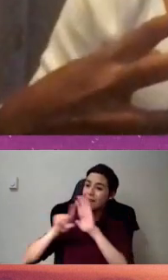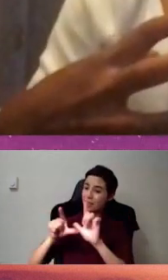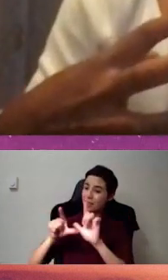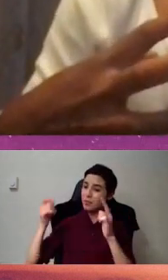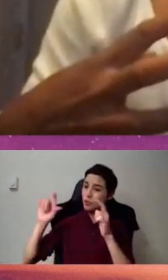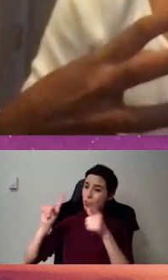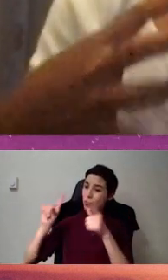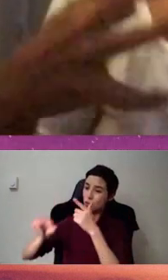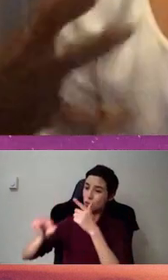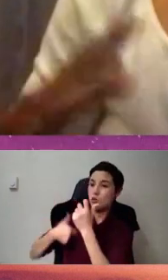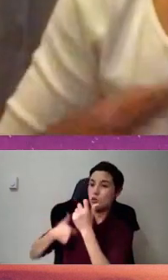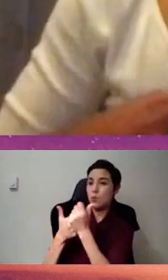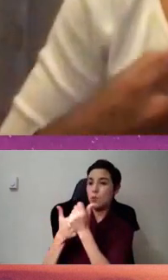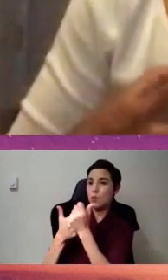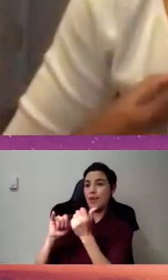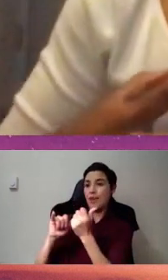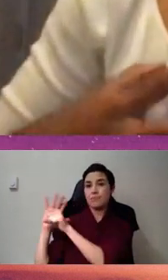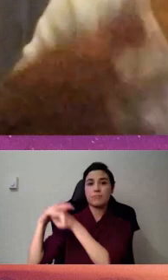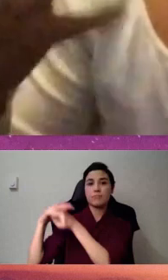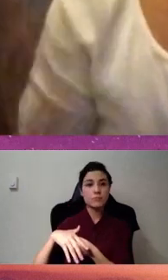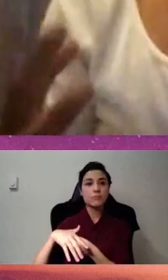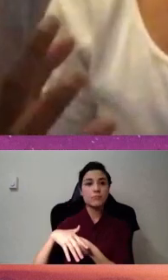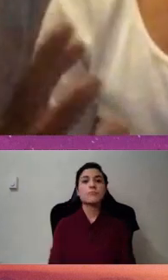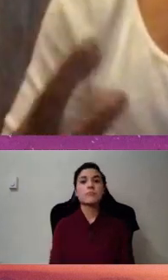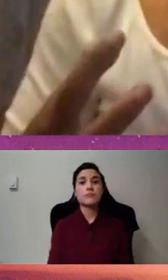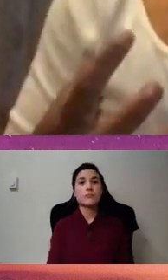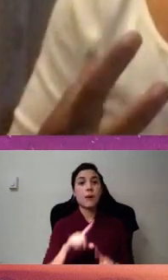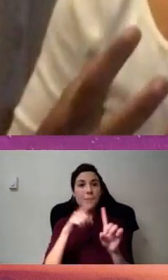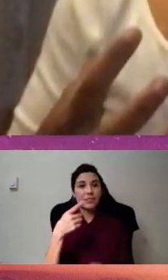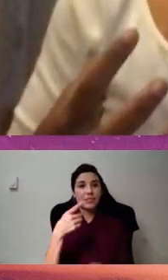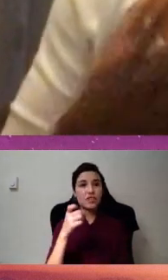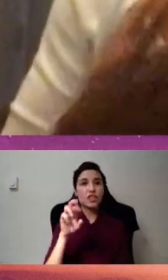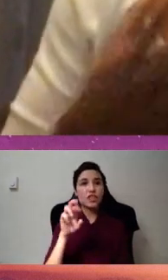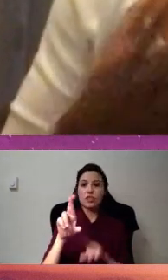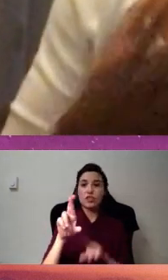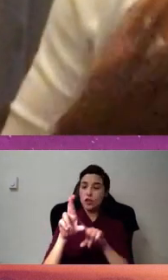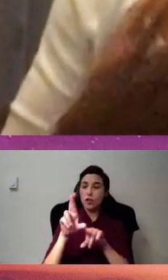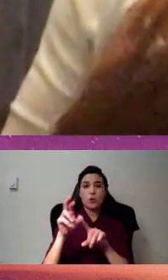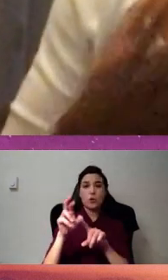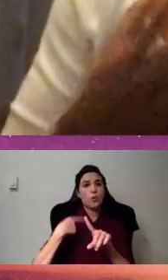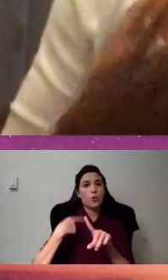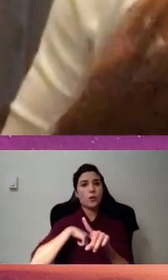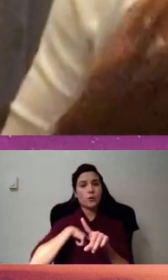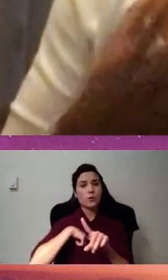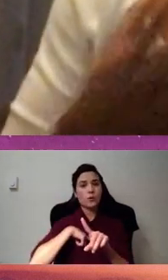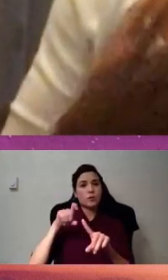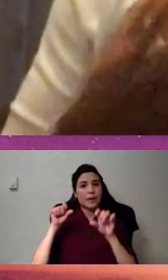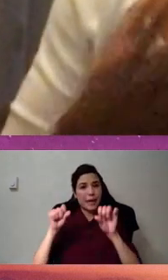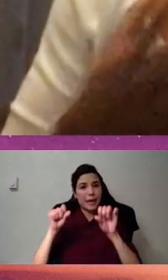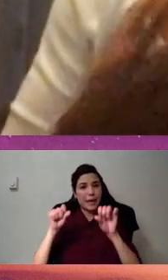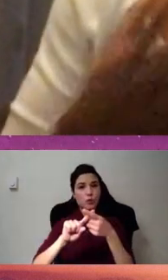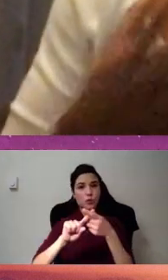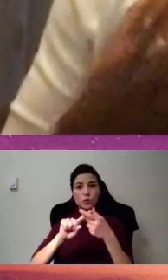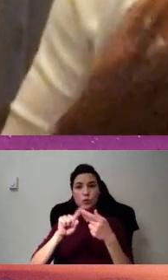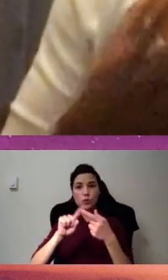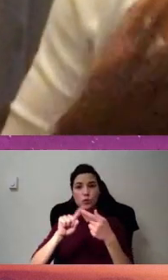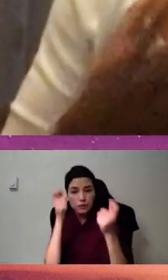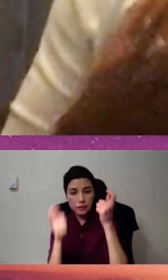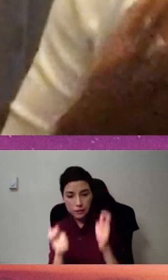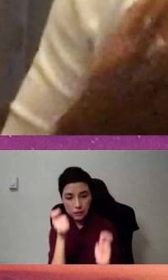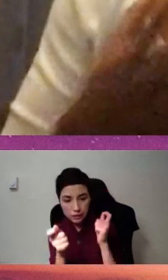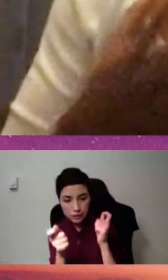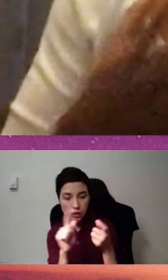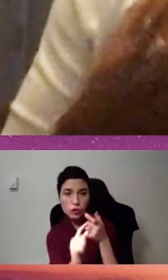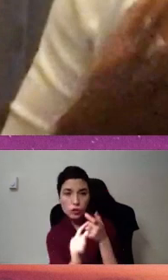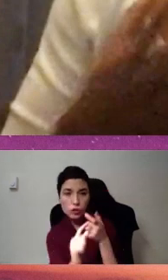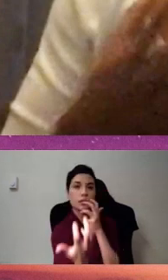and we can fit it to our bodies as a way to adapt and to survive. But at least like in my heart and my soul, it's never